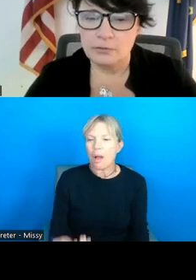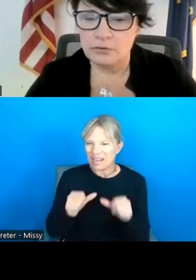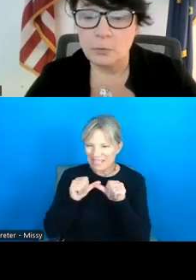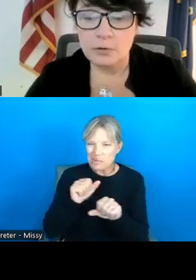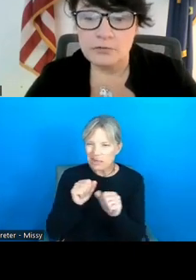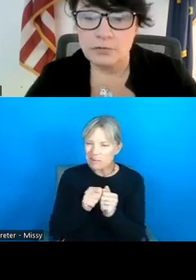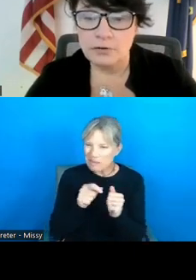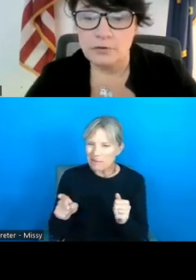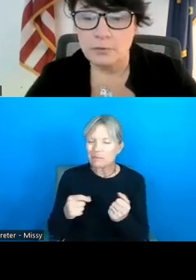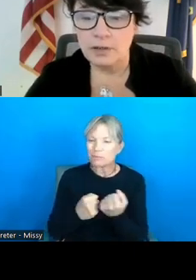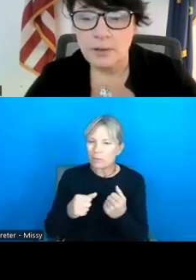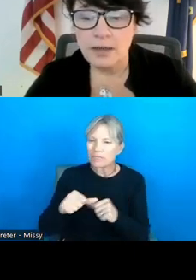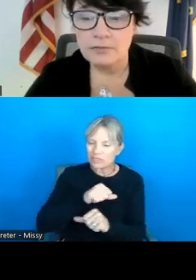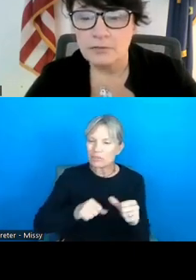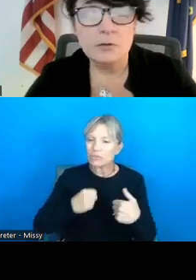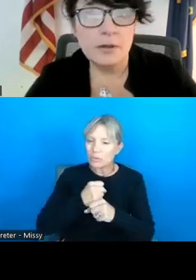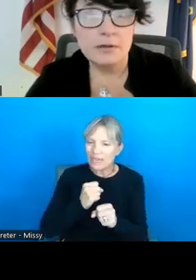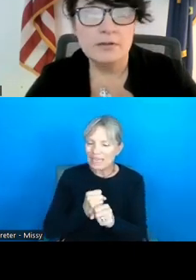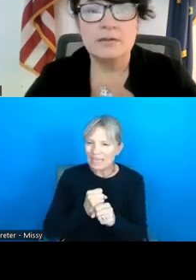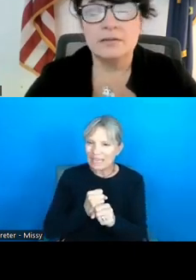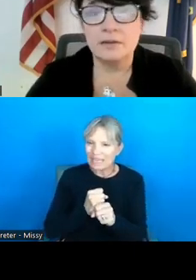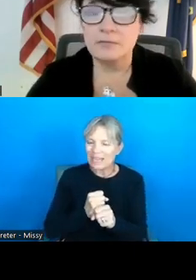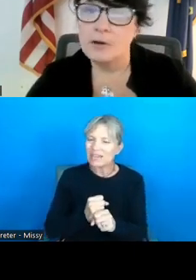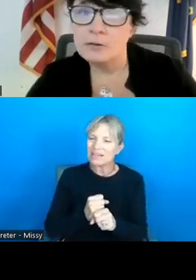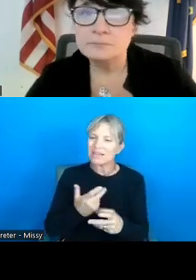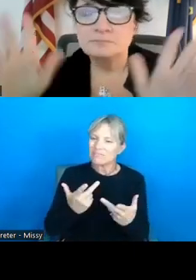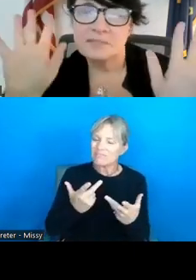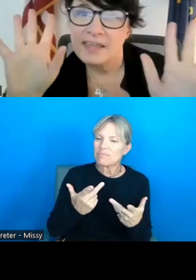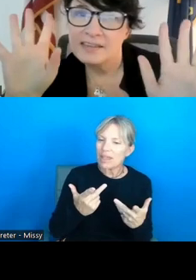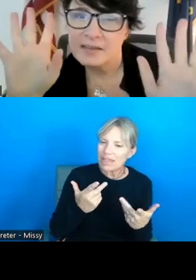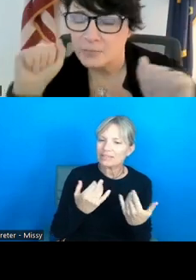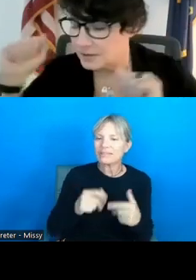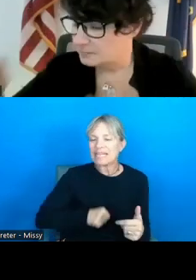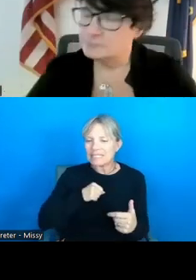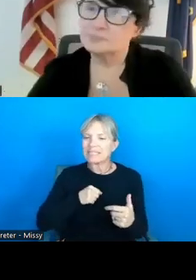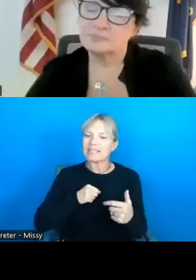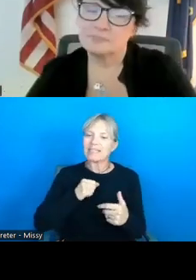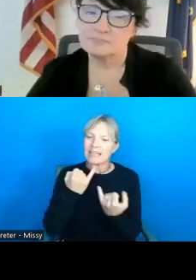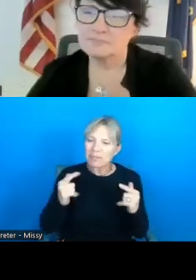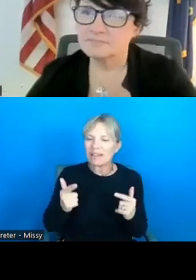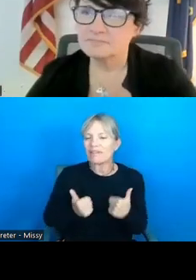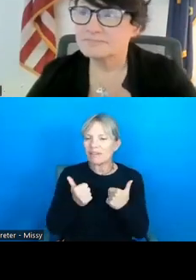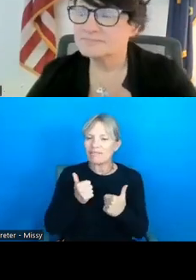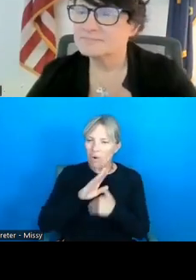with you all to support each other in creating paths to independence and dignity for all. Thanks, everybody.